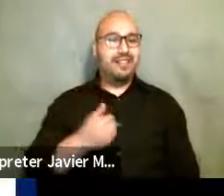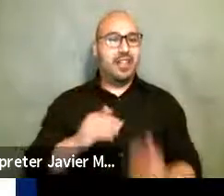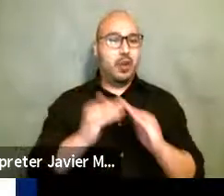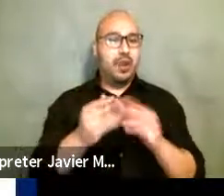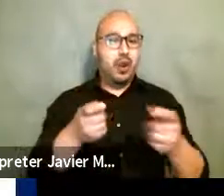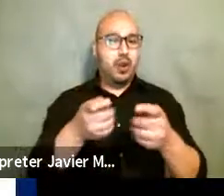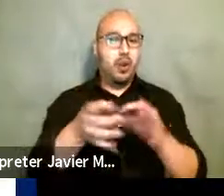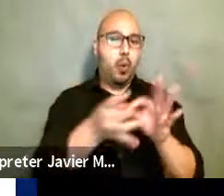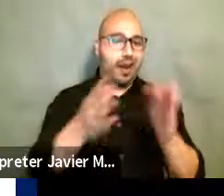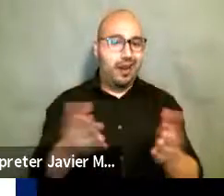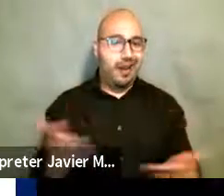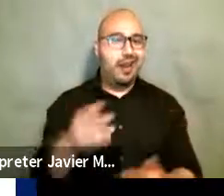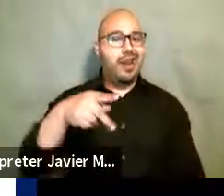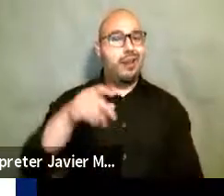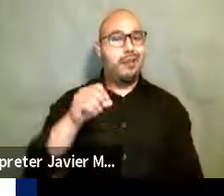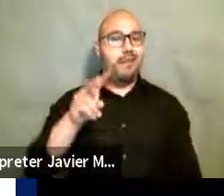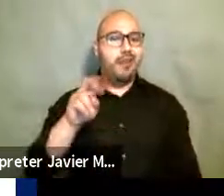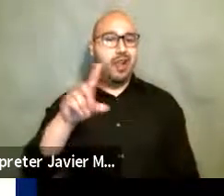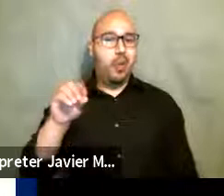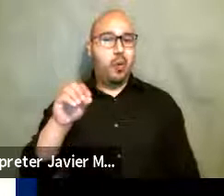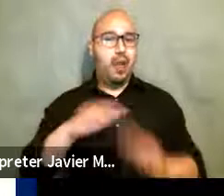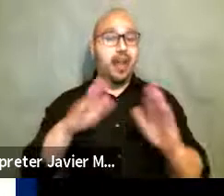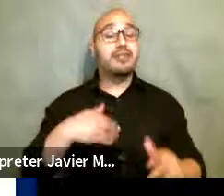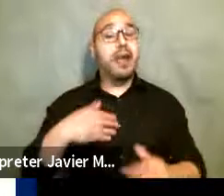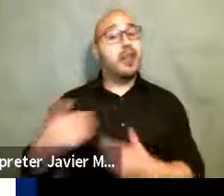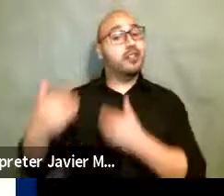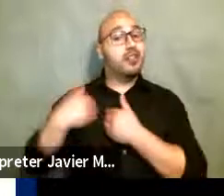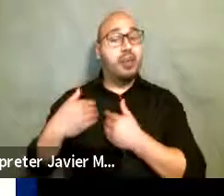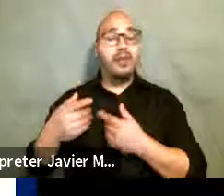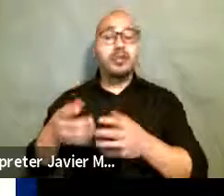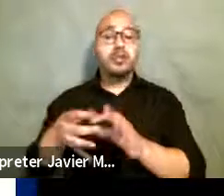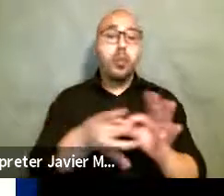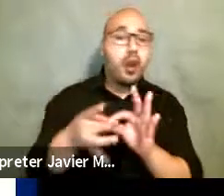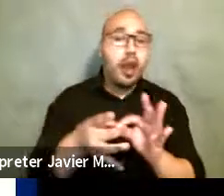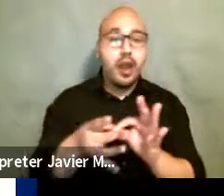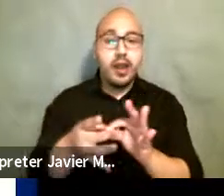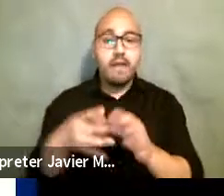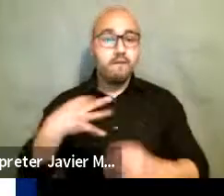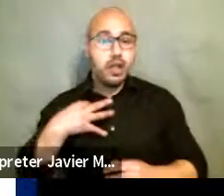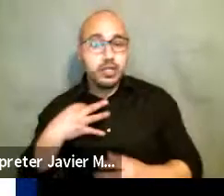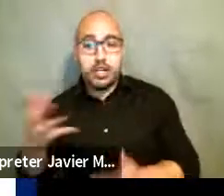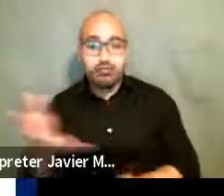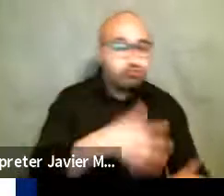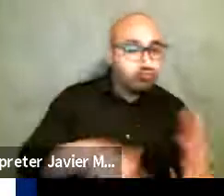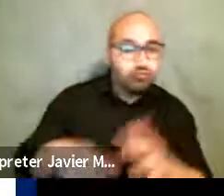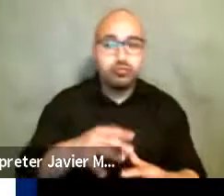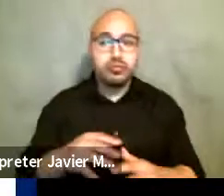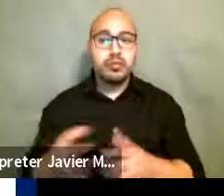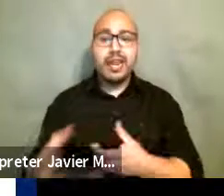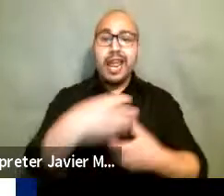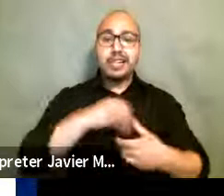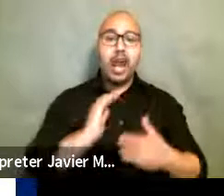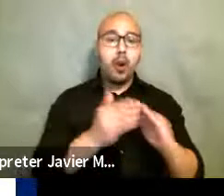House. So my job is coordinating volunteers, getting you engaged in our community and getting our